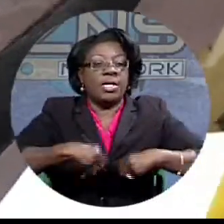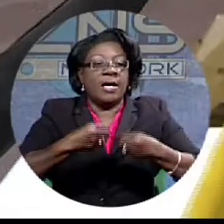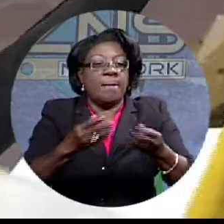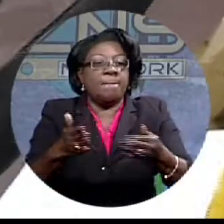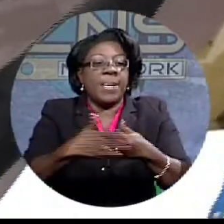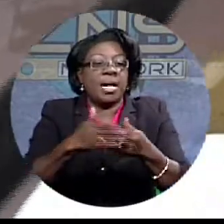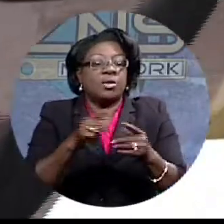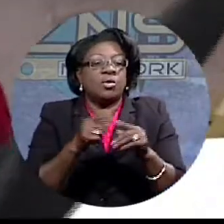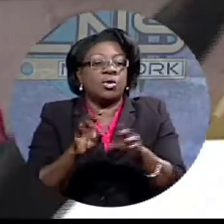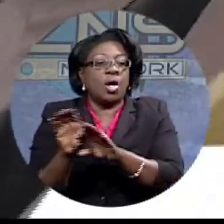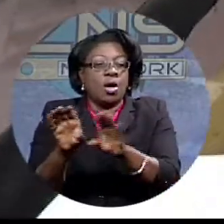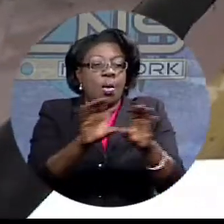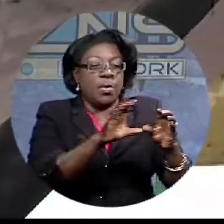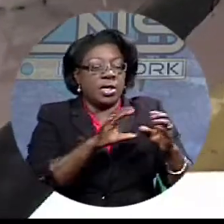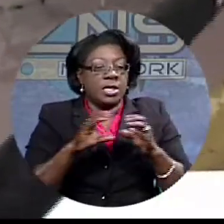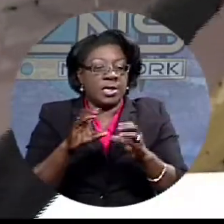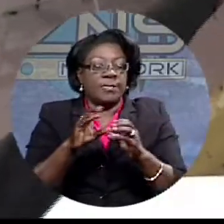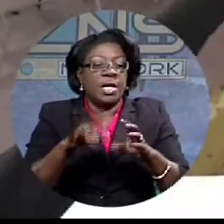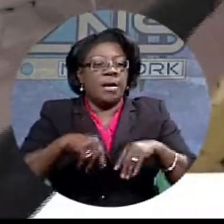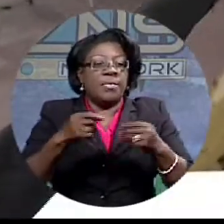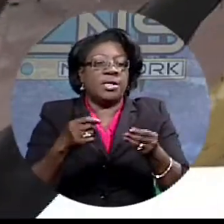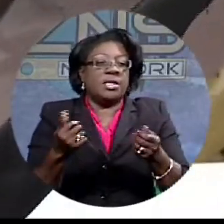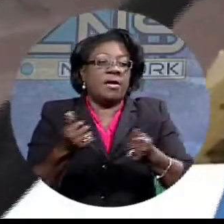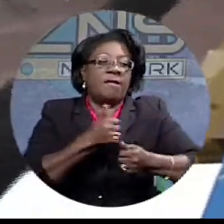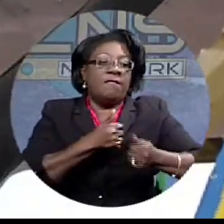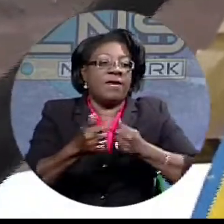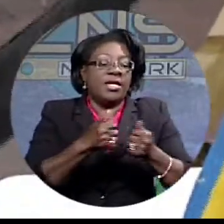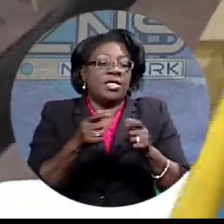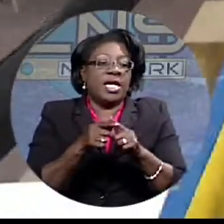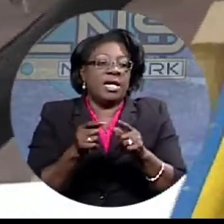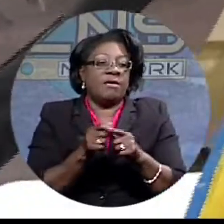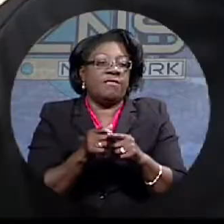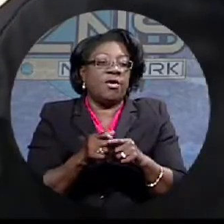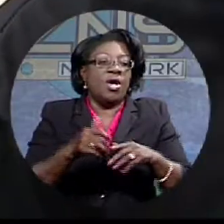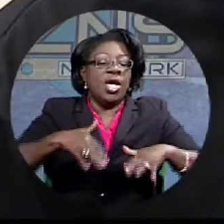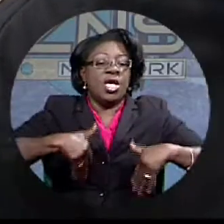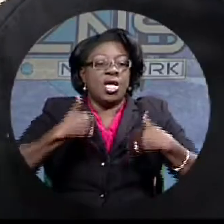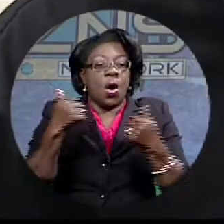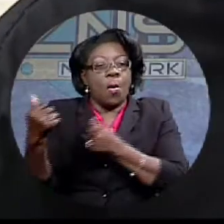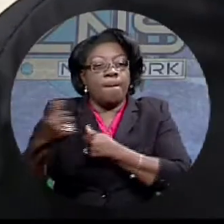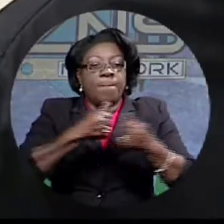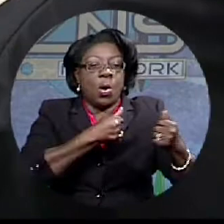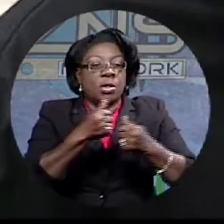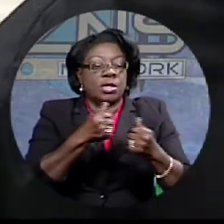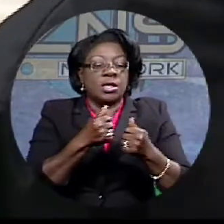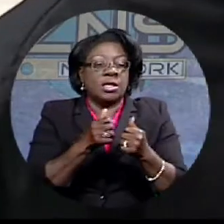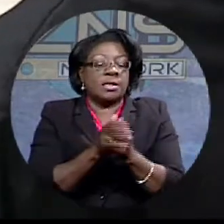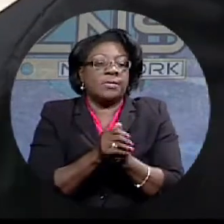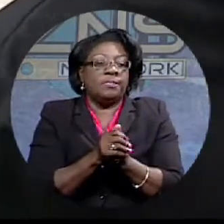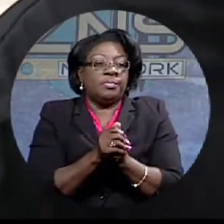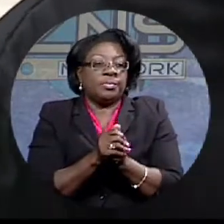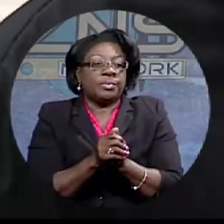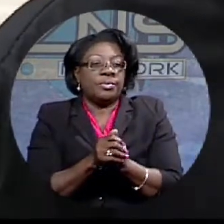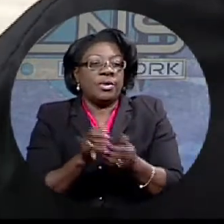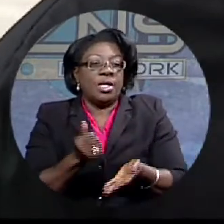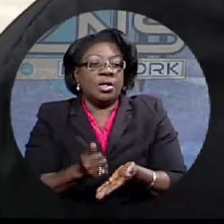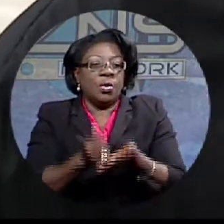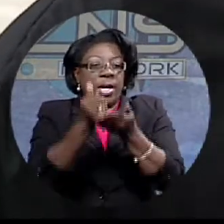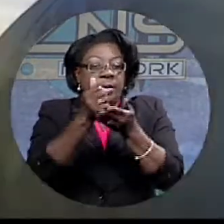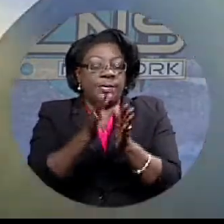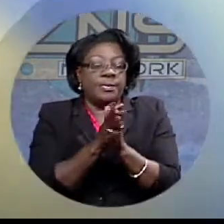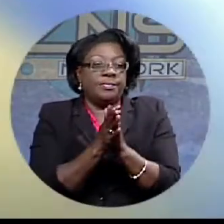if putting together successful fights for amateurs and professionals to come out and participate, to give something back to the community, then so shall it